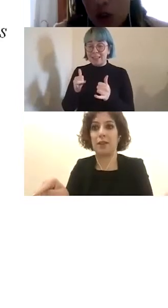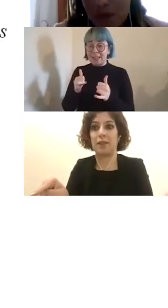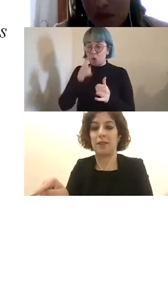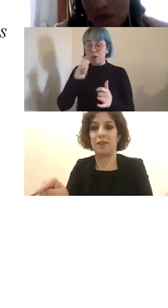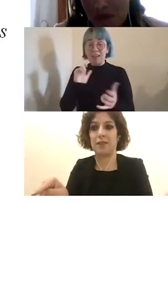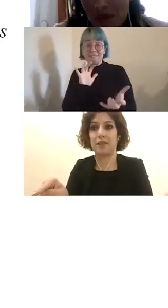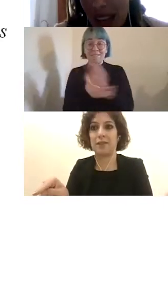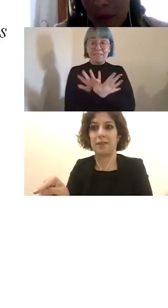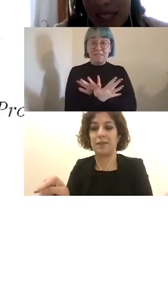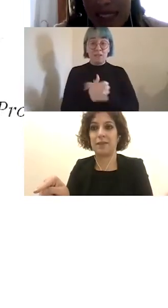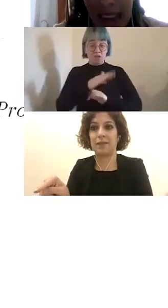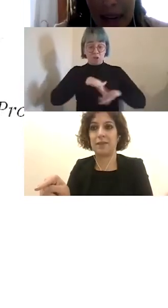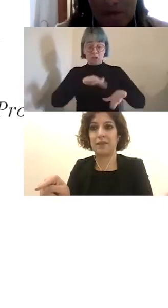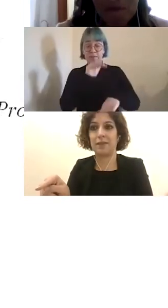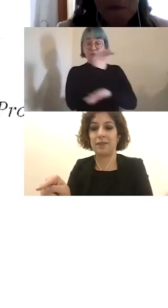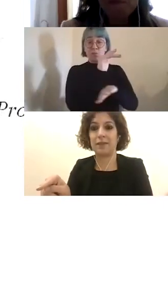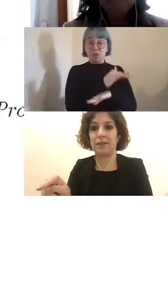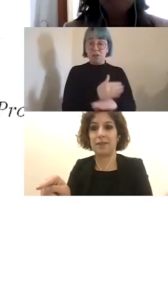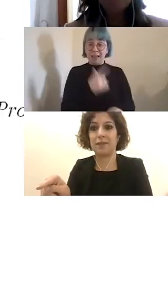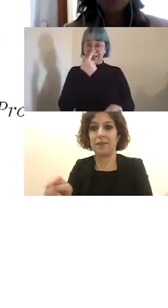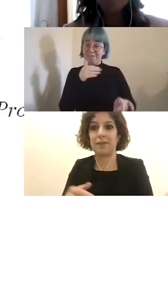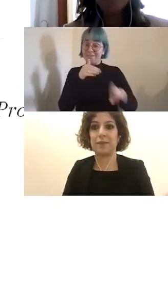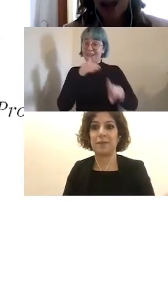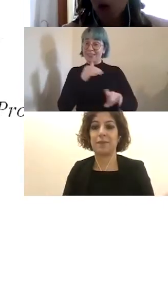the future of a child.